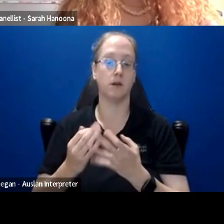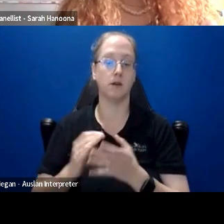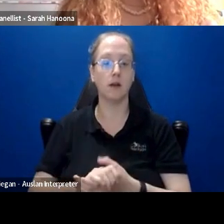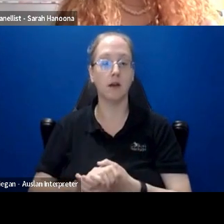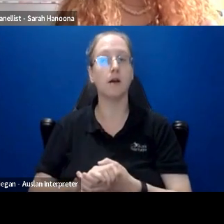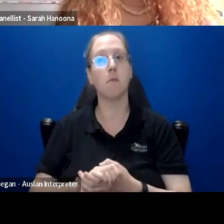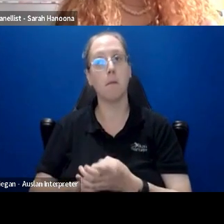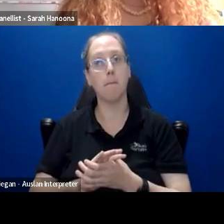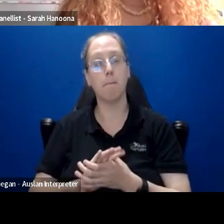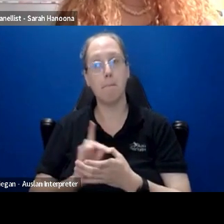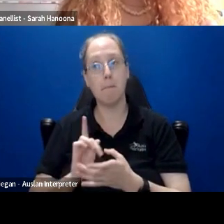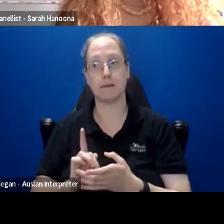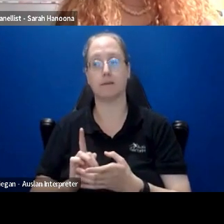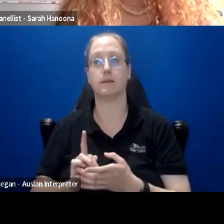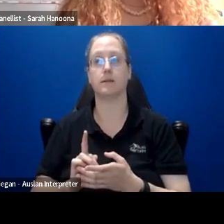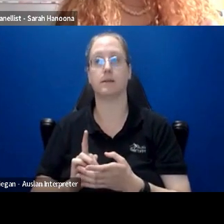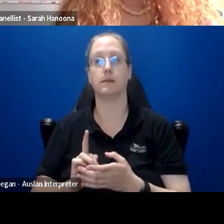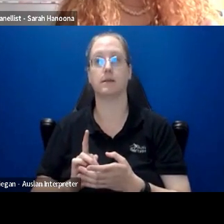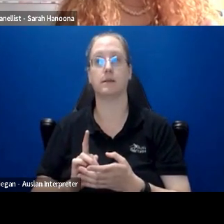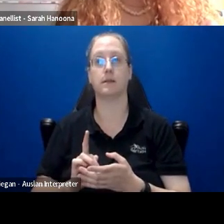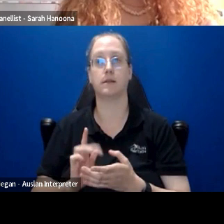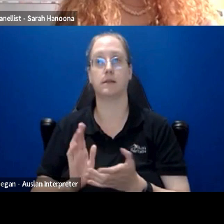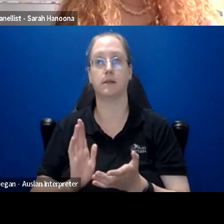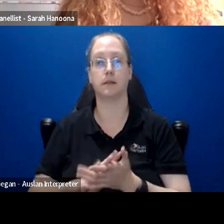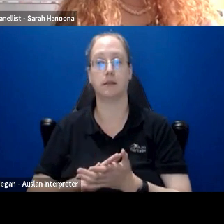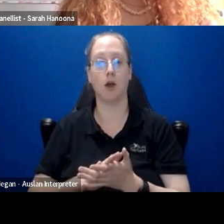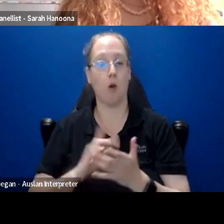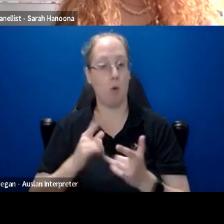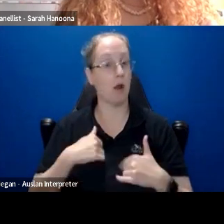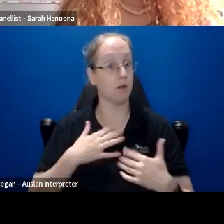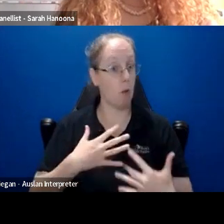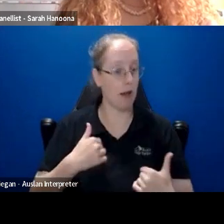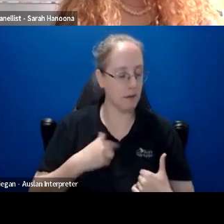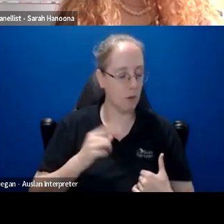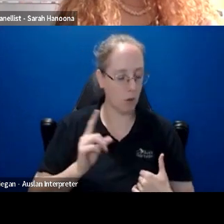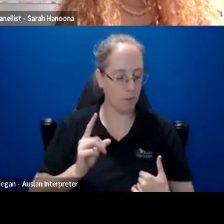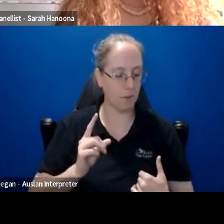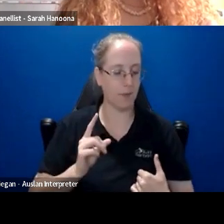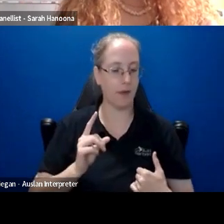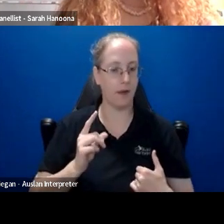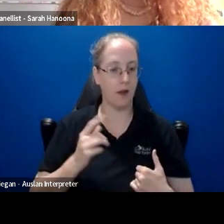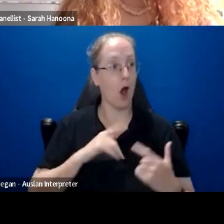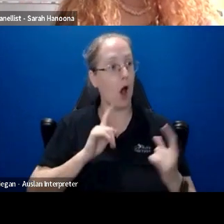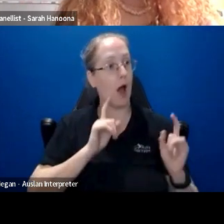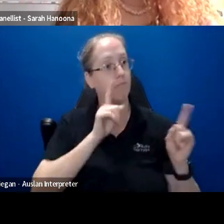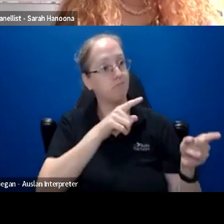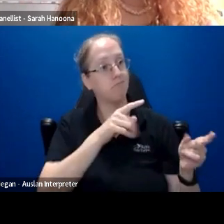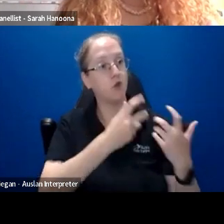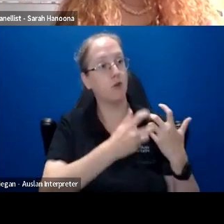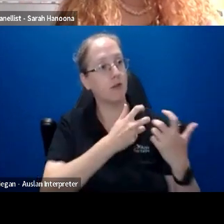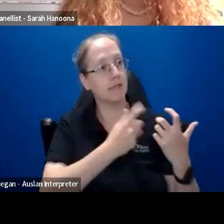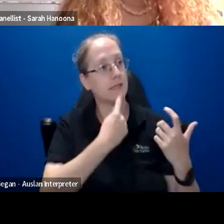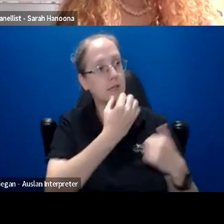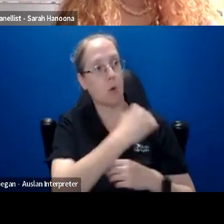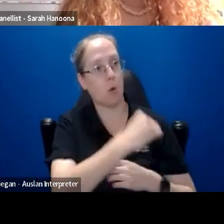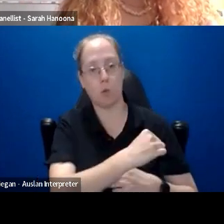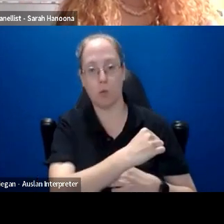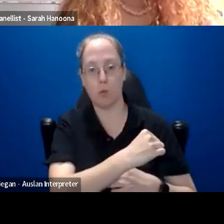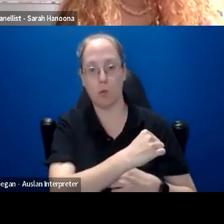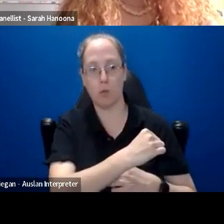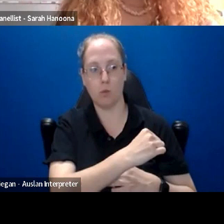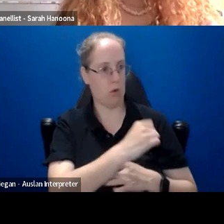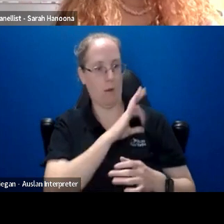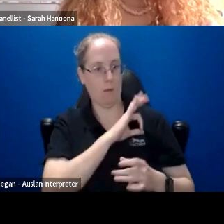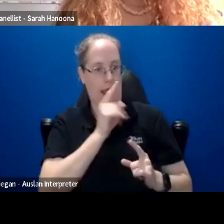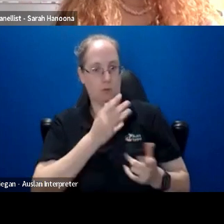stuff like that. But the thing that I was really surprised on was that, you know, I go to university and I was told that I'm not eligible